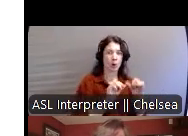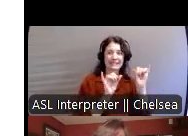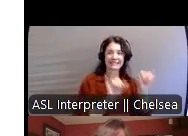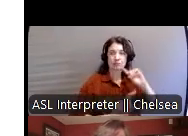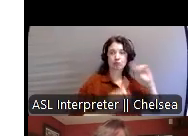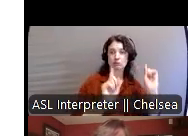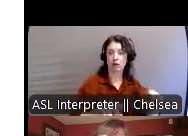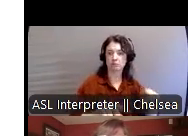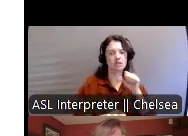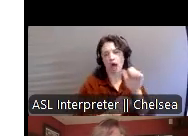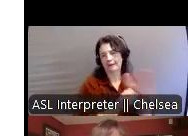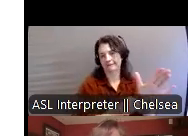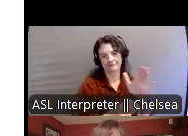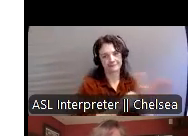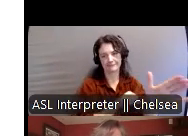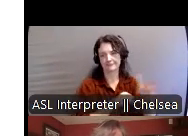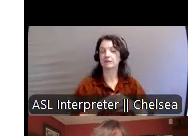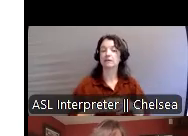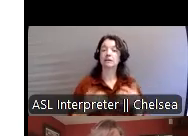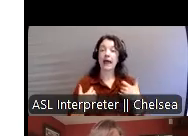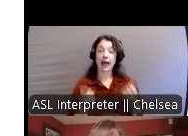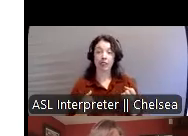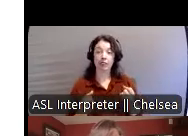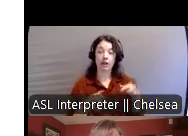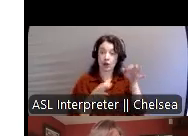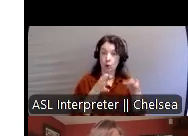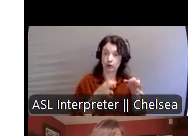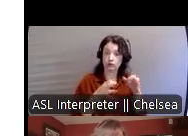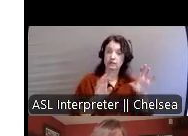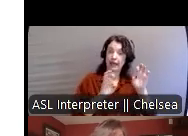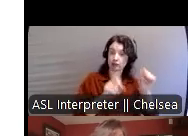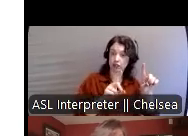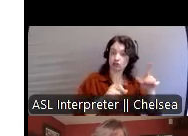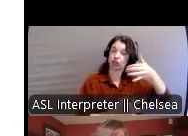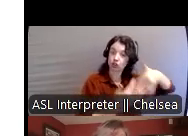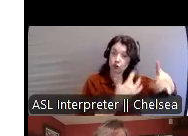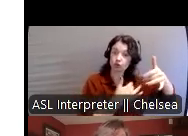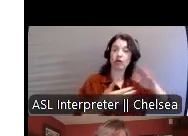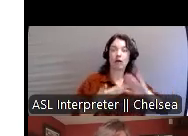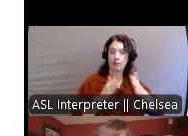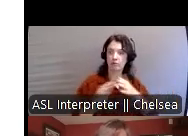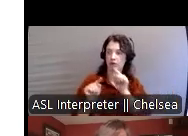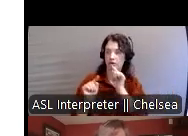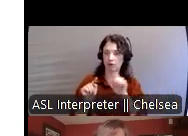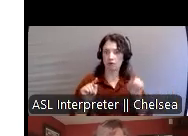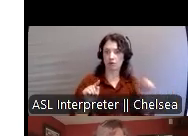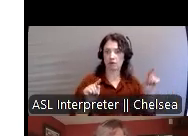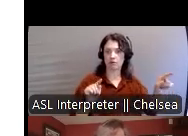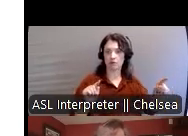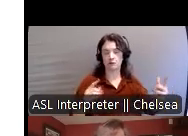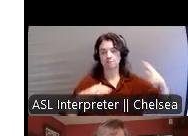alone. Health, justice, education, and social services and community organizations must work together